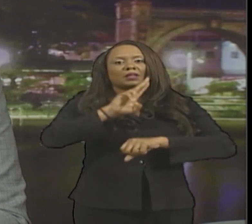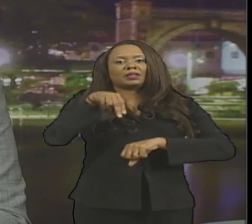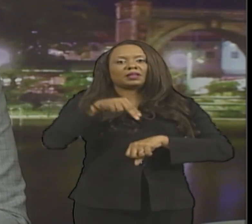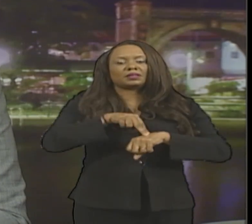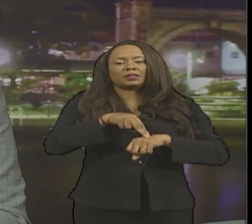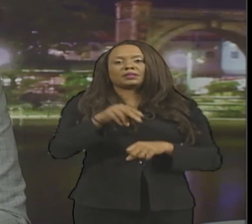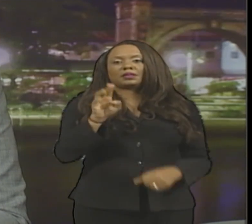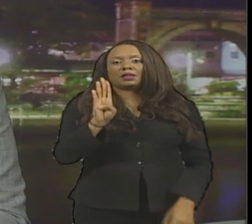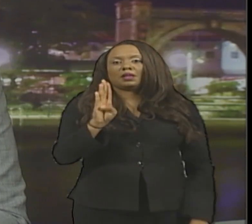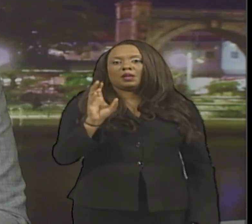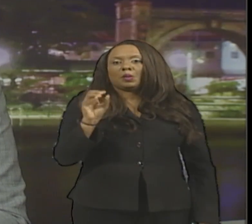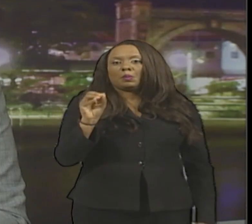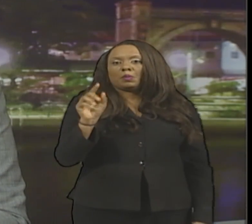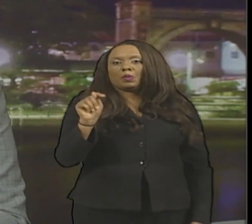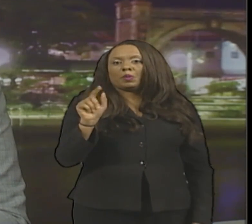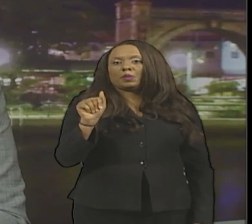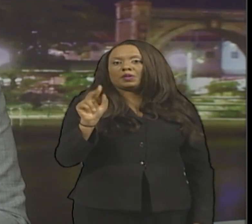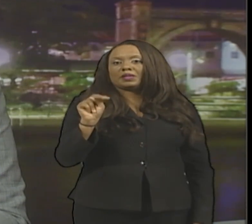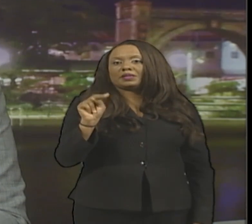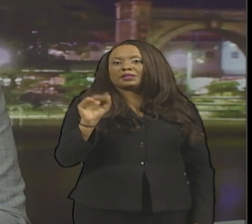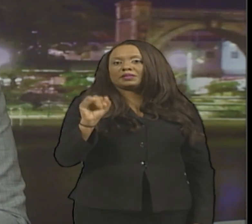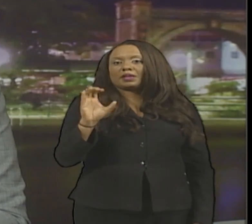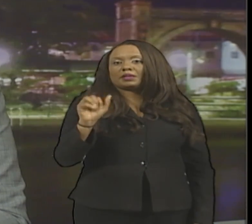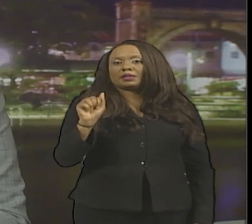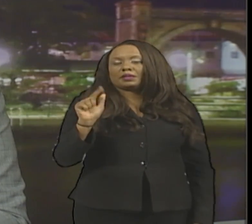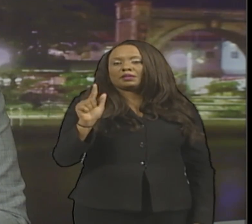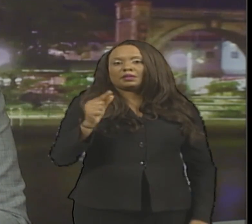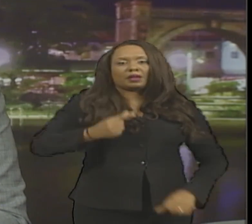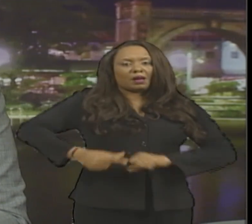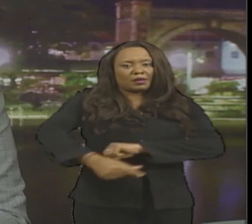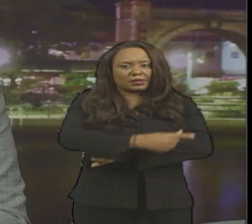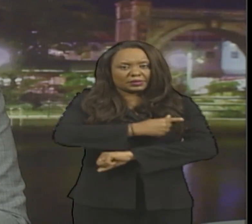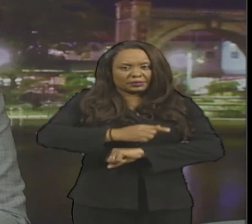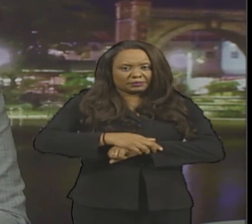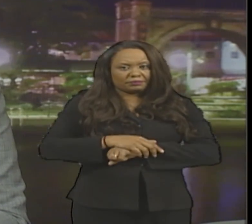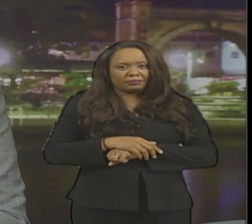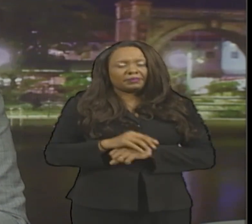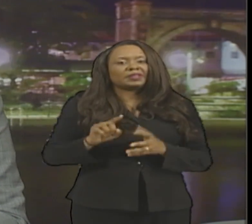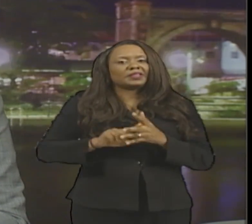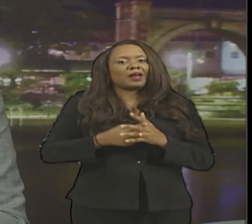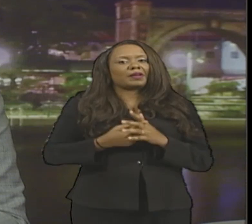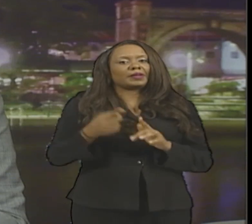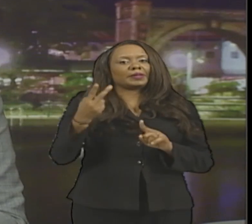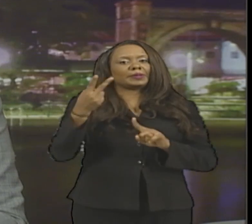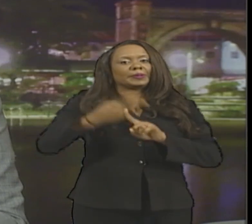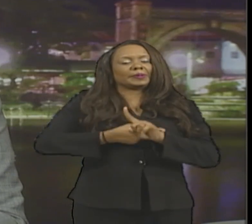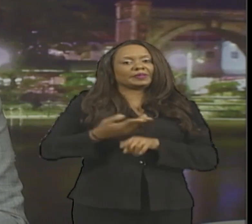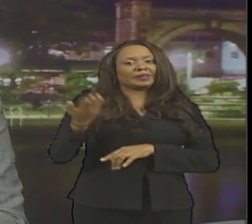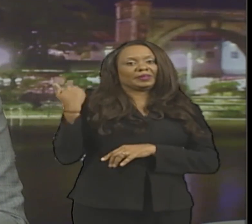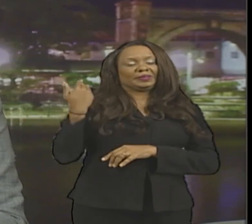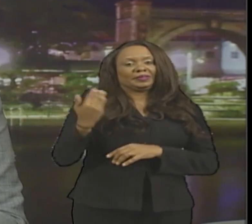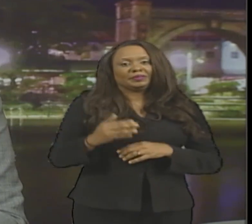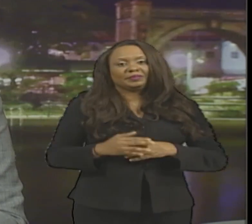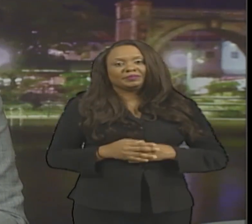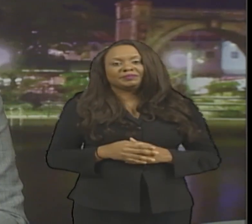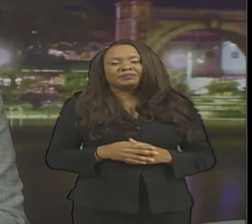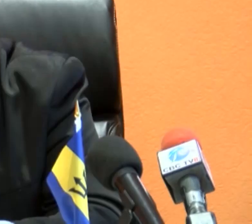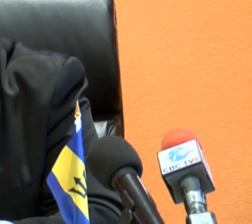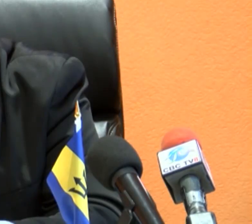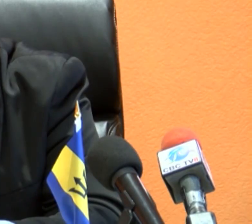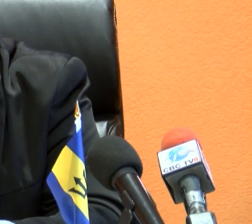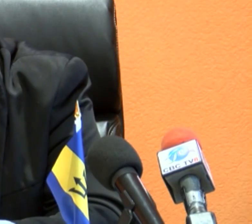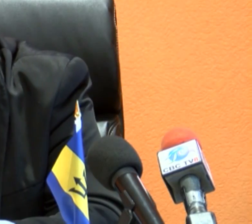a national botanical garden is officially underway. It started within the last 2 weeks. It's a